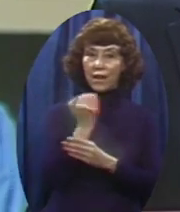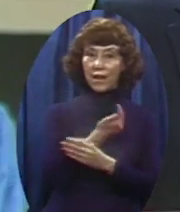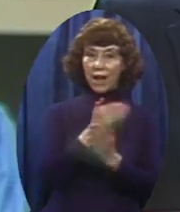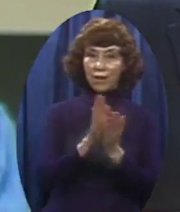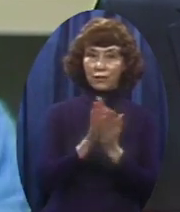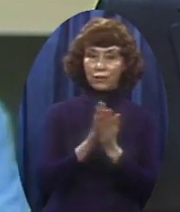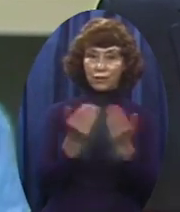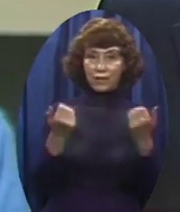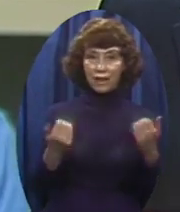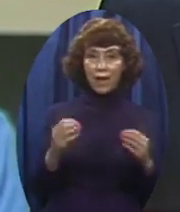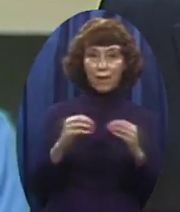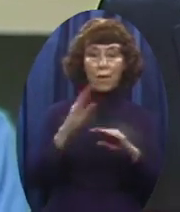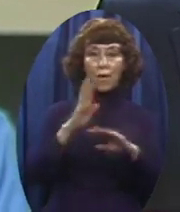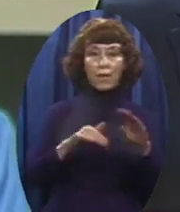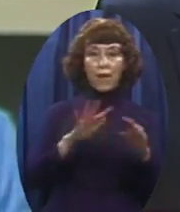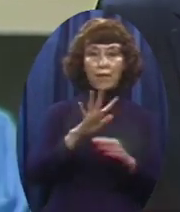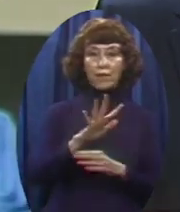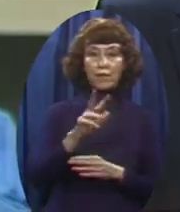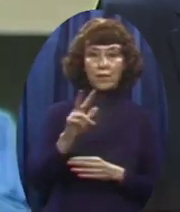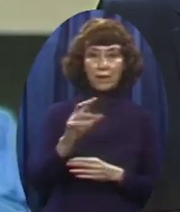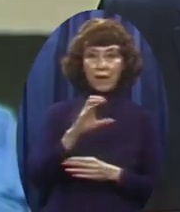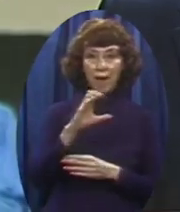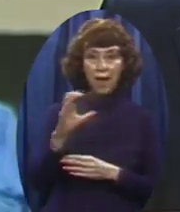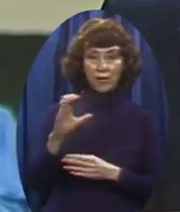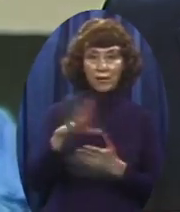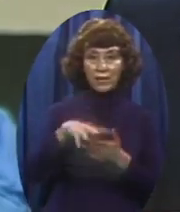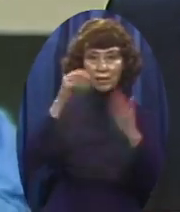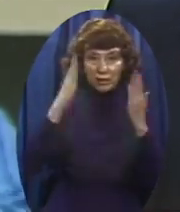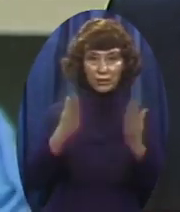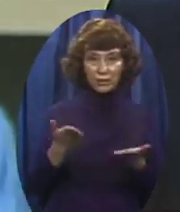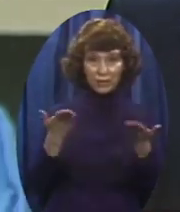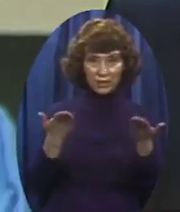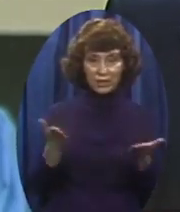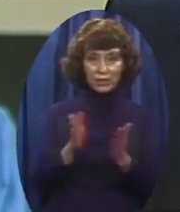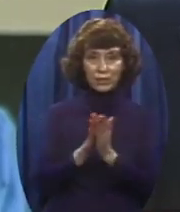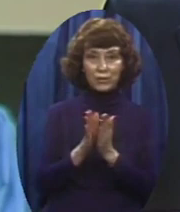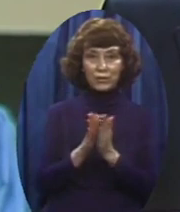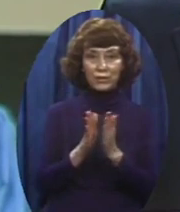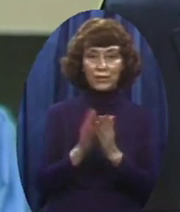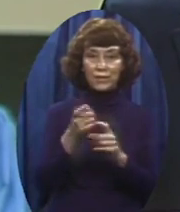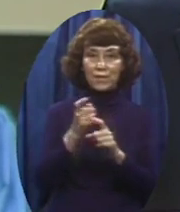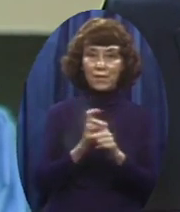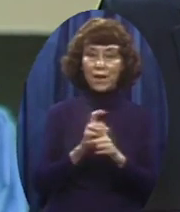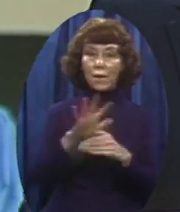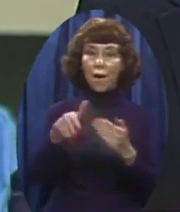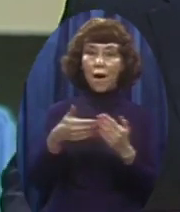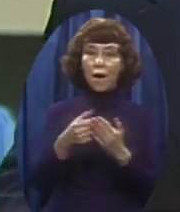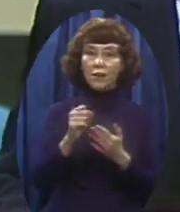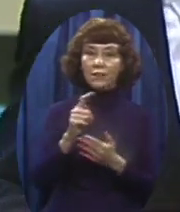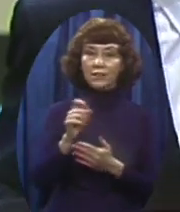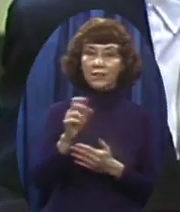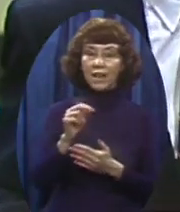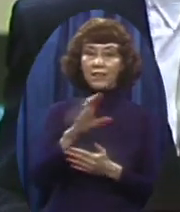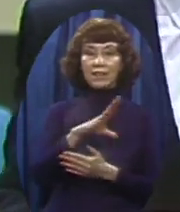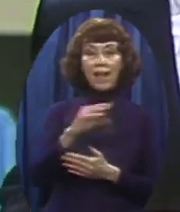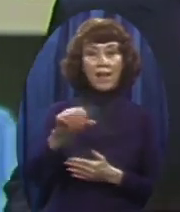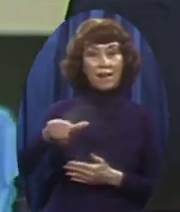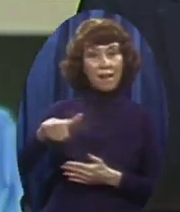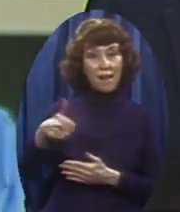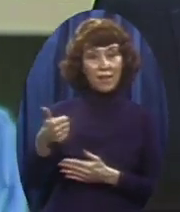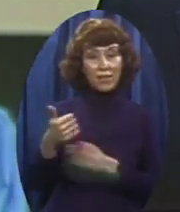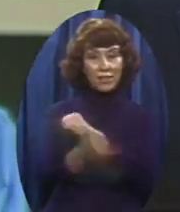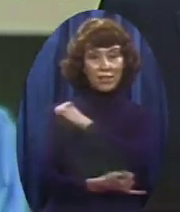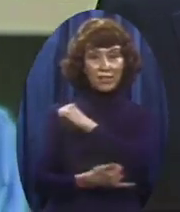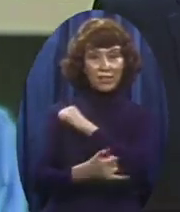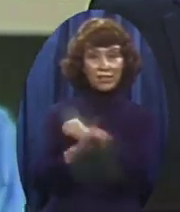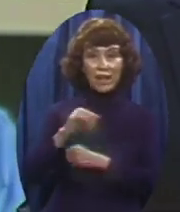over 5,300 students this year in the four schools from 50 states and 29 foreign countries. And I would say to any